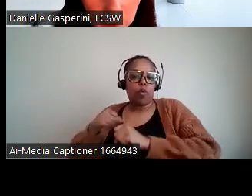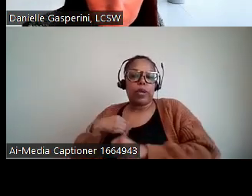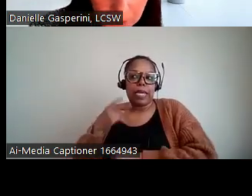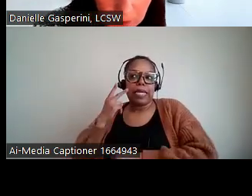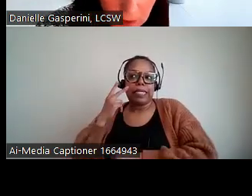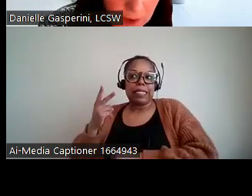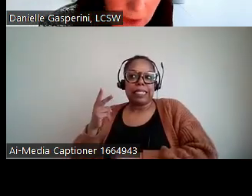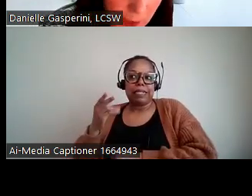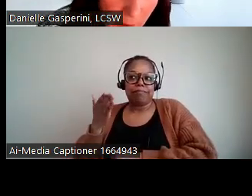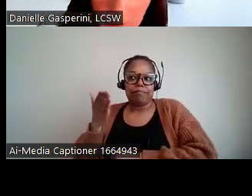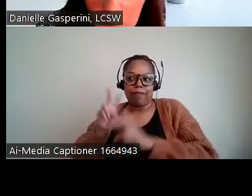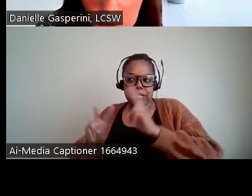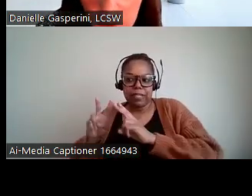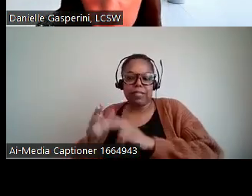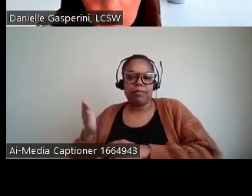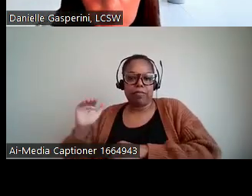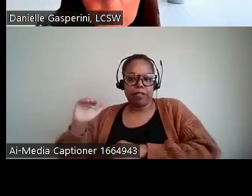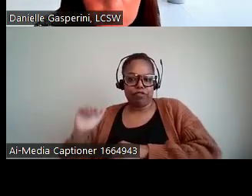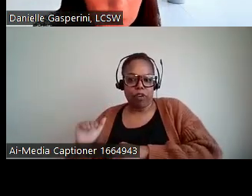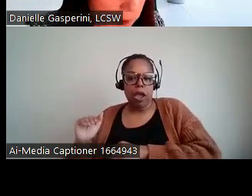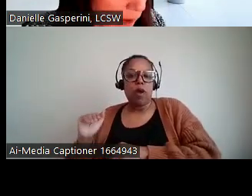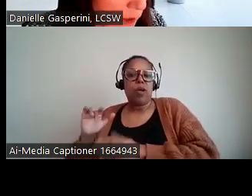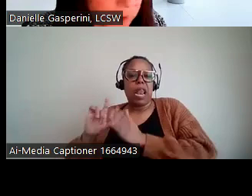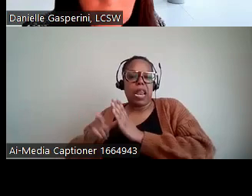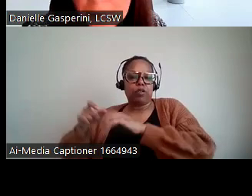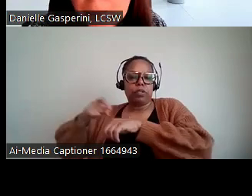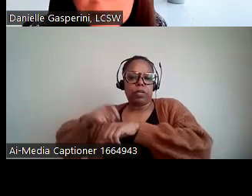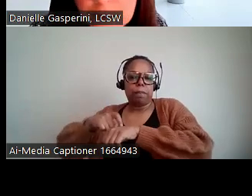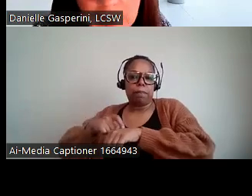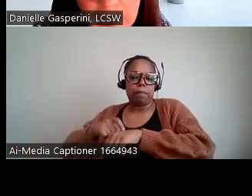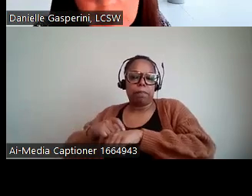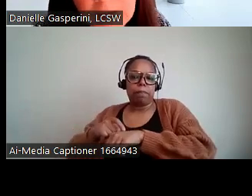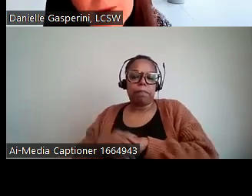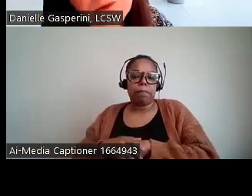that's a really important partner to get yourself involved with.